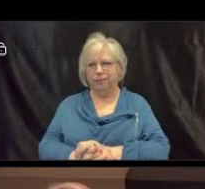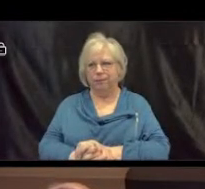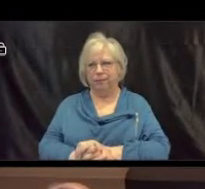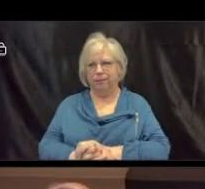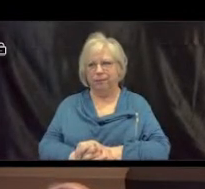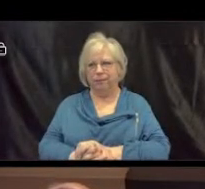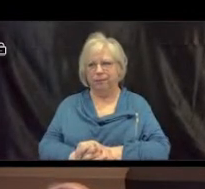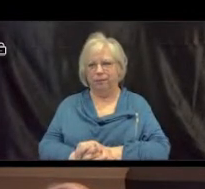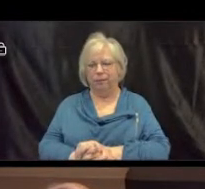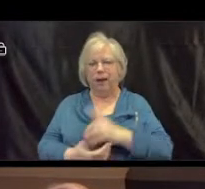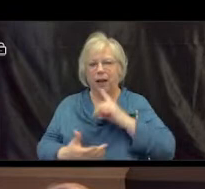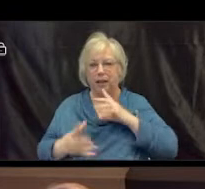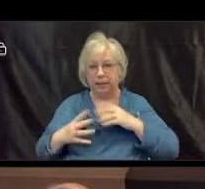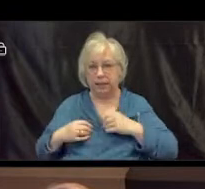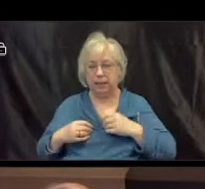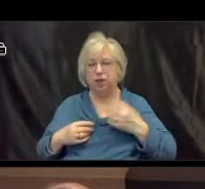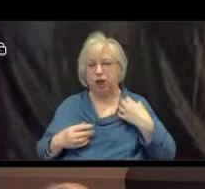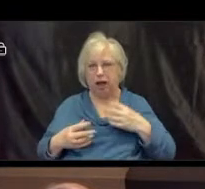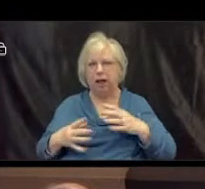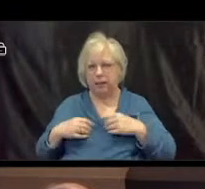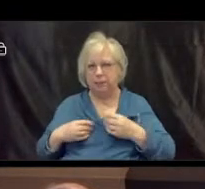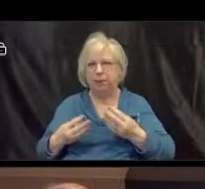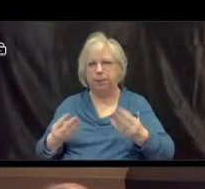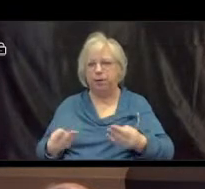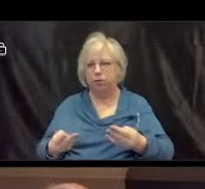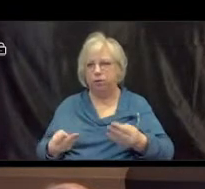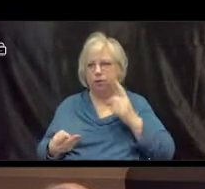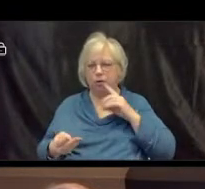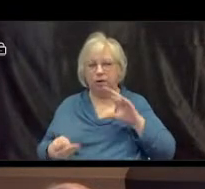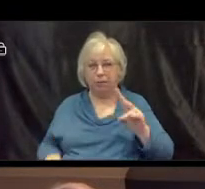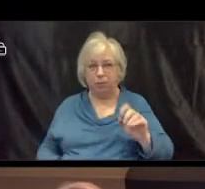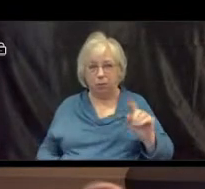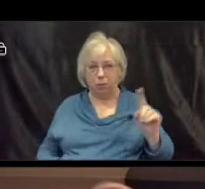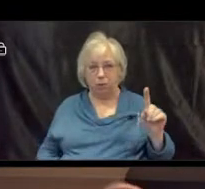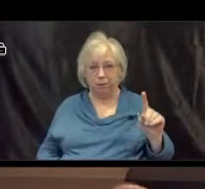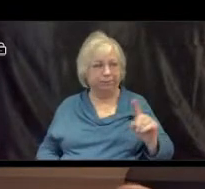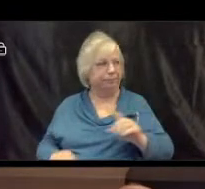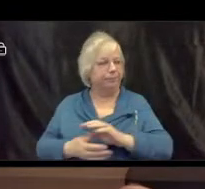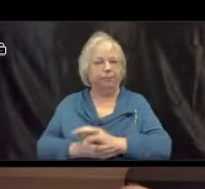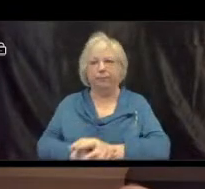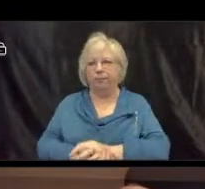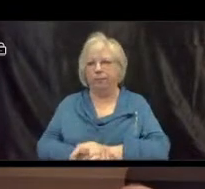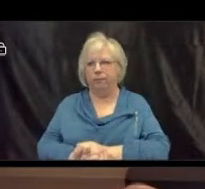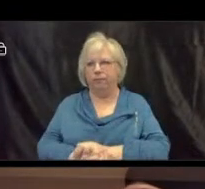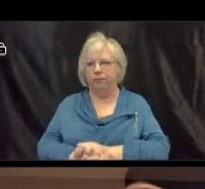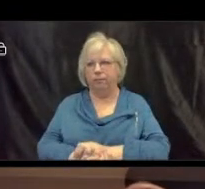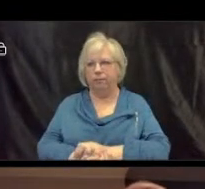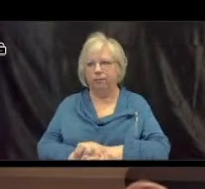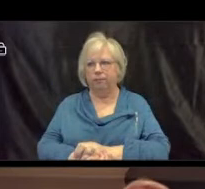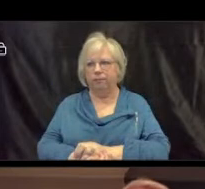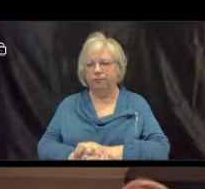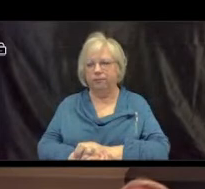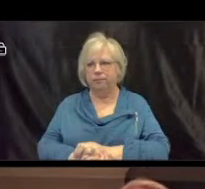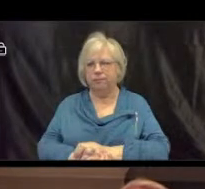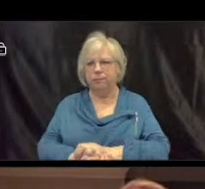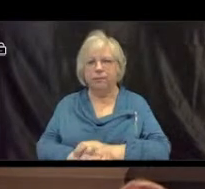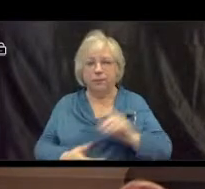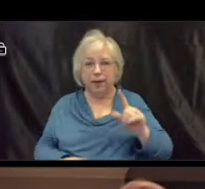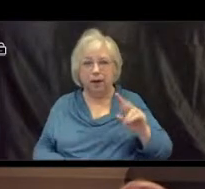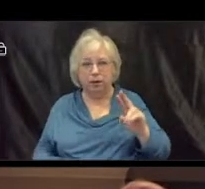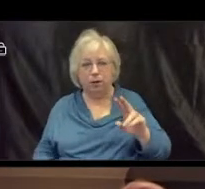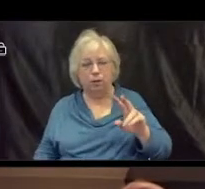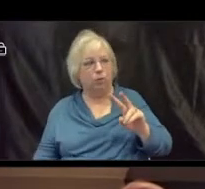We'll entertain a motion for, wait a minute, for 7.1. Is it the LU 20,